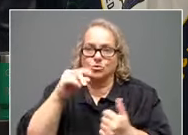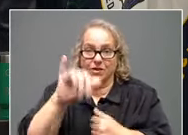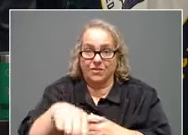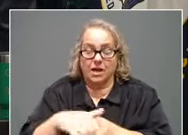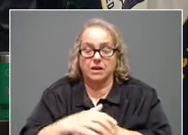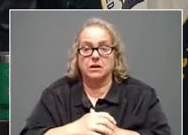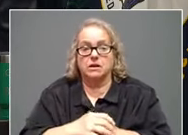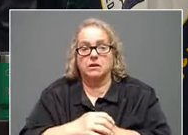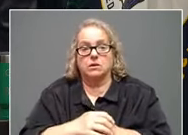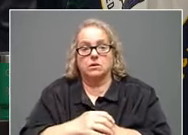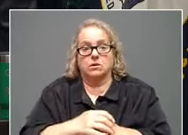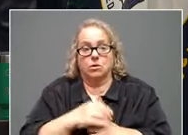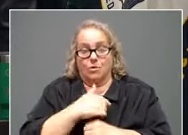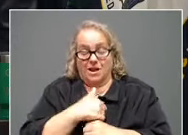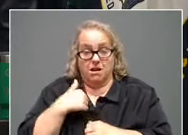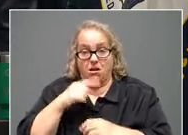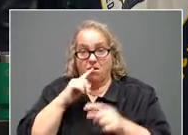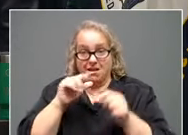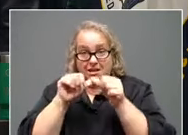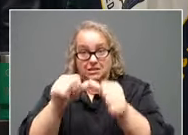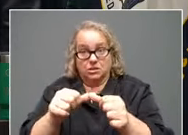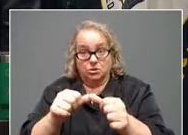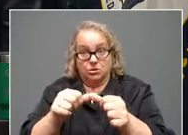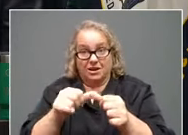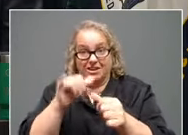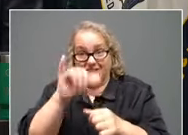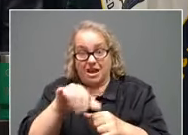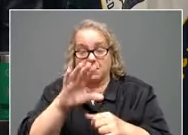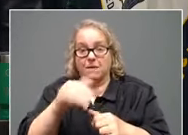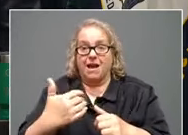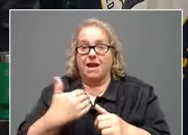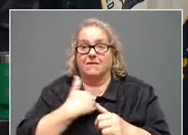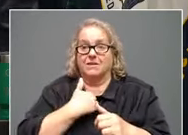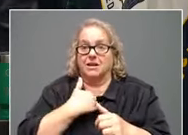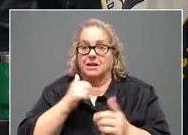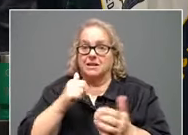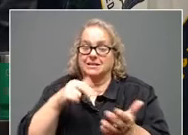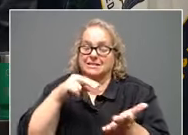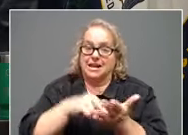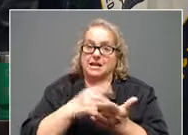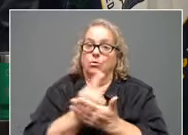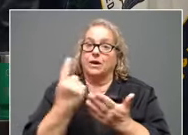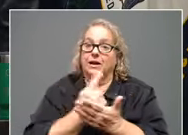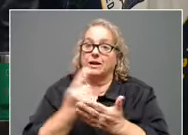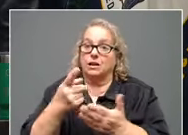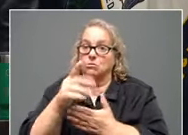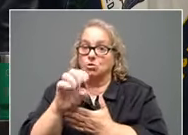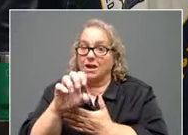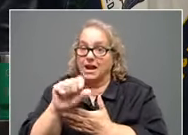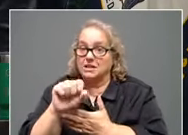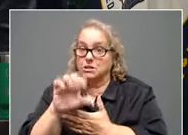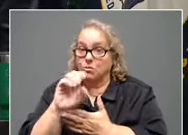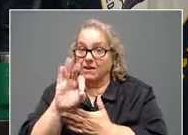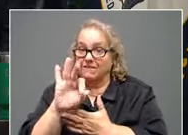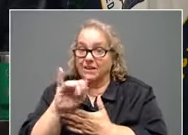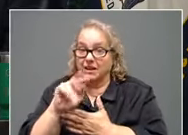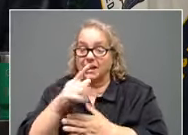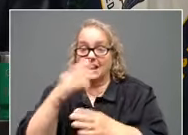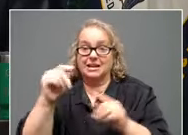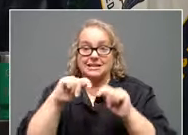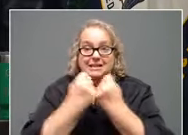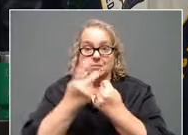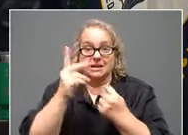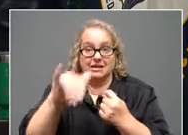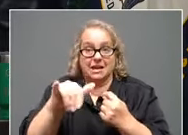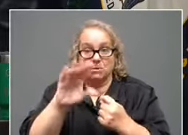We are continuing that by having a standing weekly press briefing and Team Kentucky briefing,